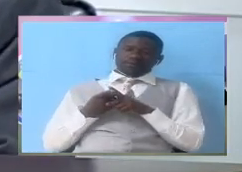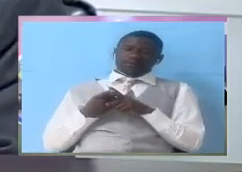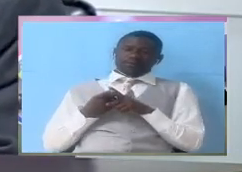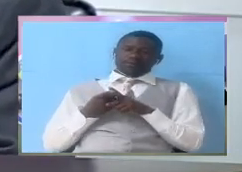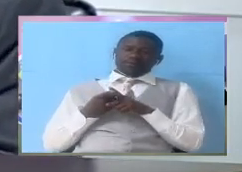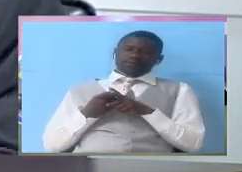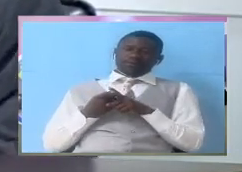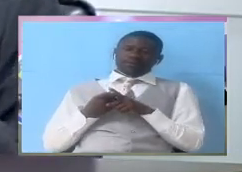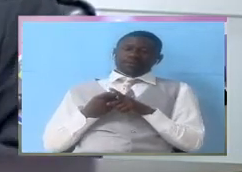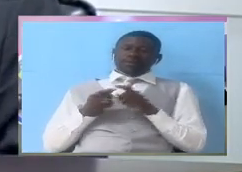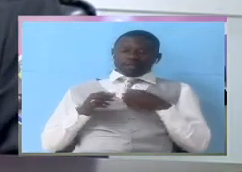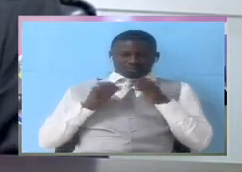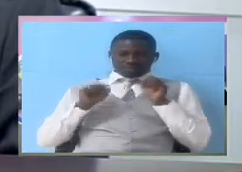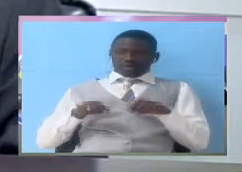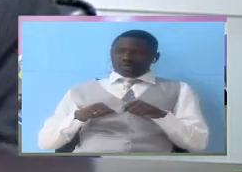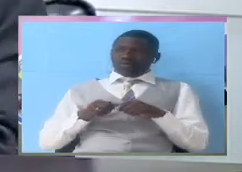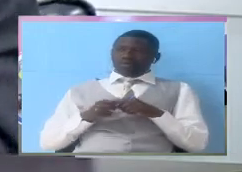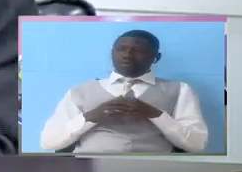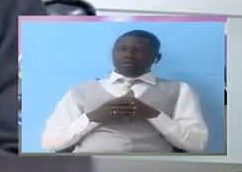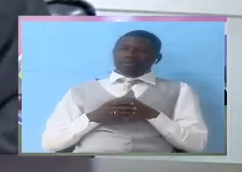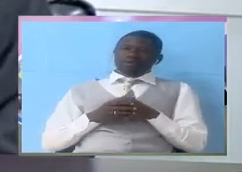It is possible that it's contrary.